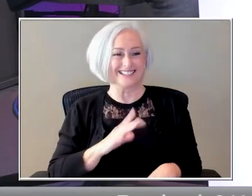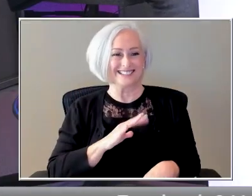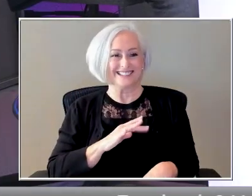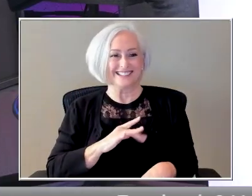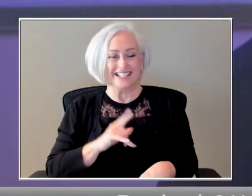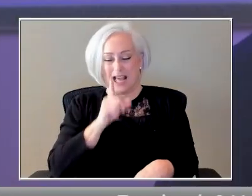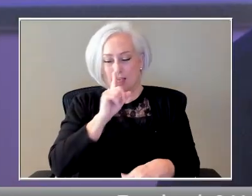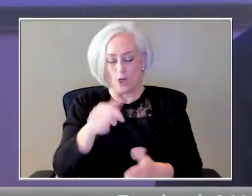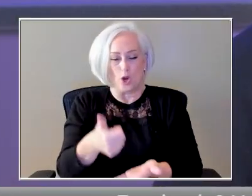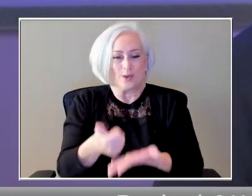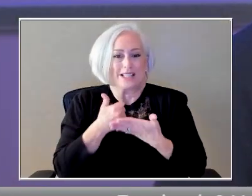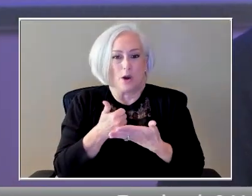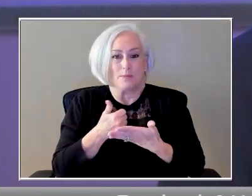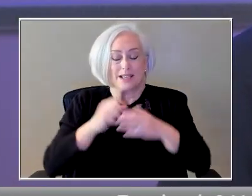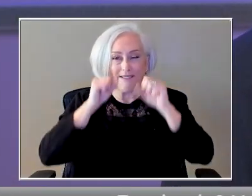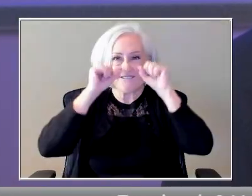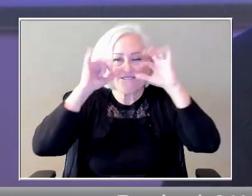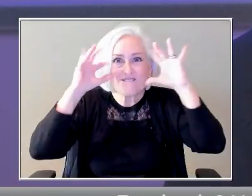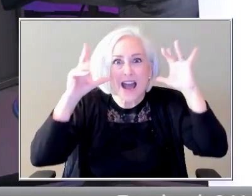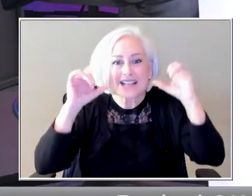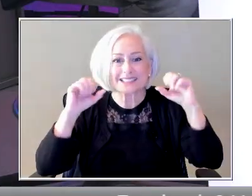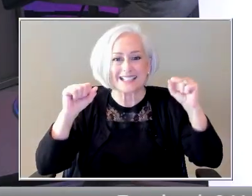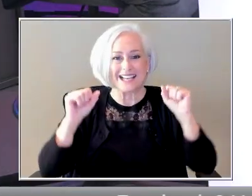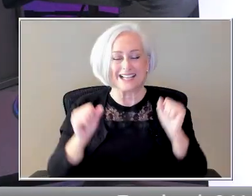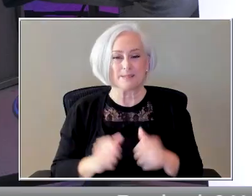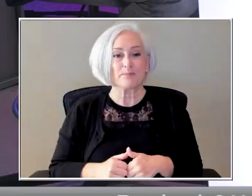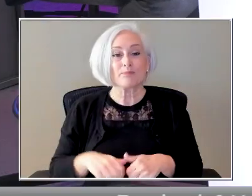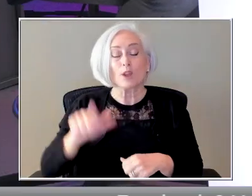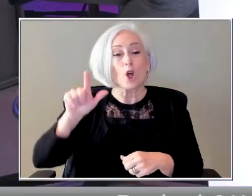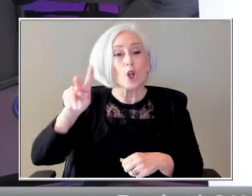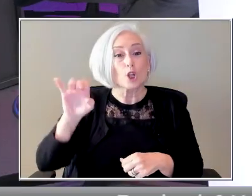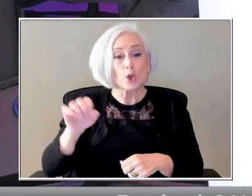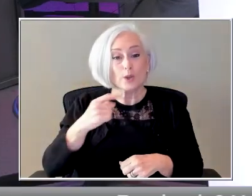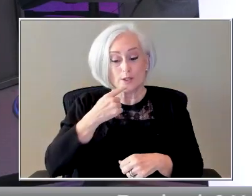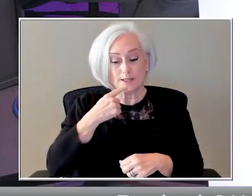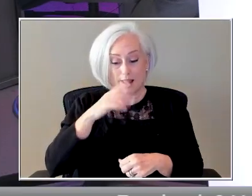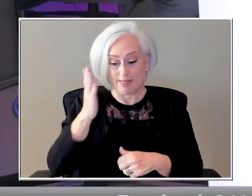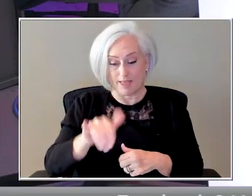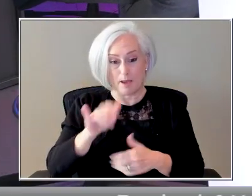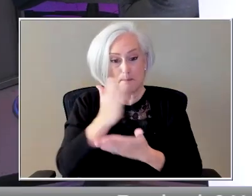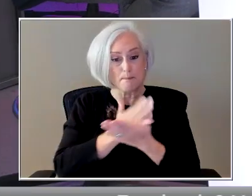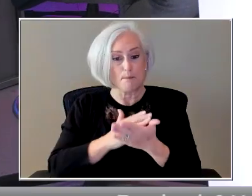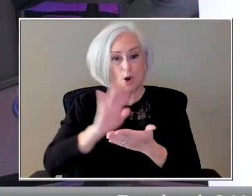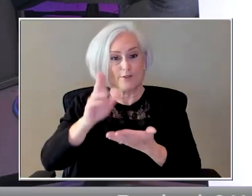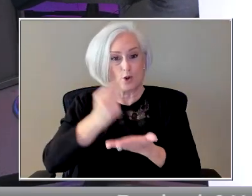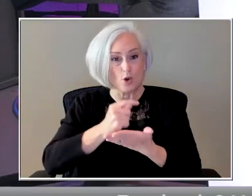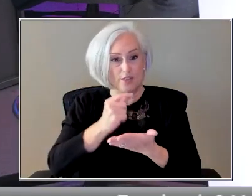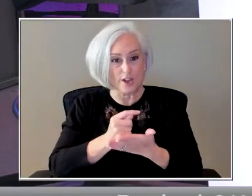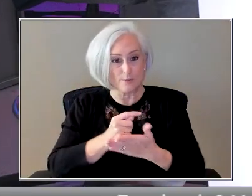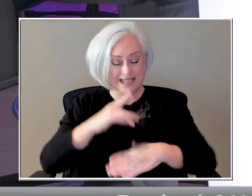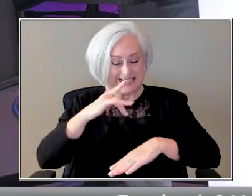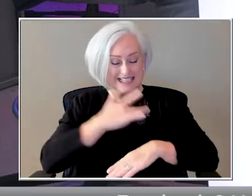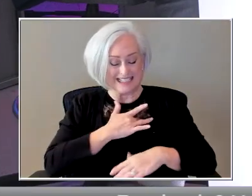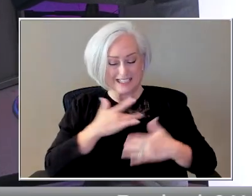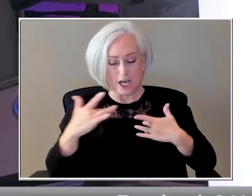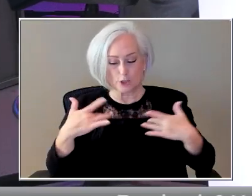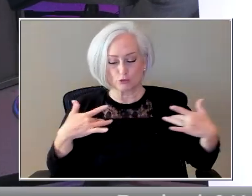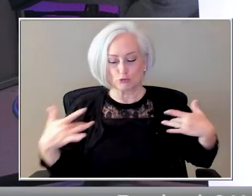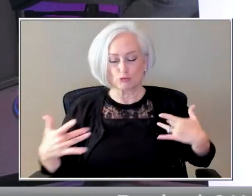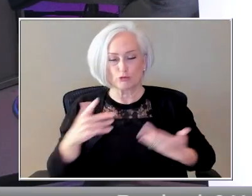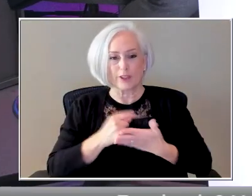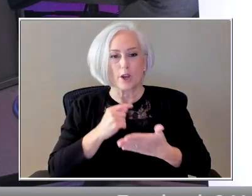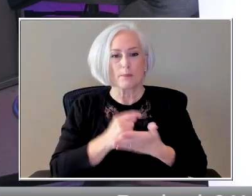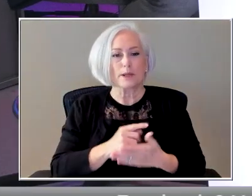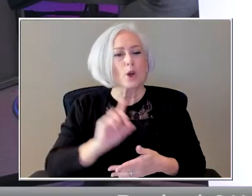find it fascinating. Right. Yeah. Well, Luke, you said it's part of your therapy. It was. The touch therapy? Yeah, Was touch that something therapy. you got here, or